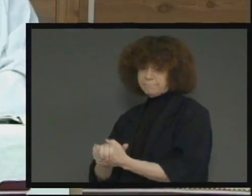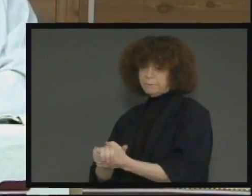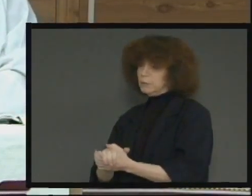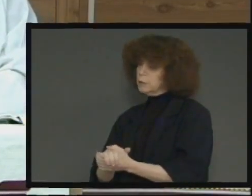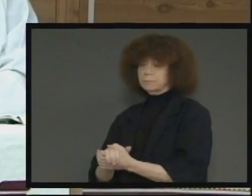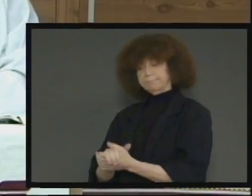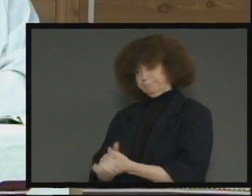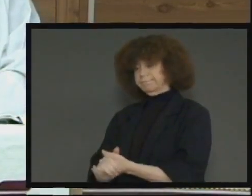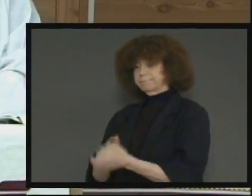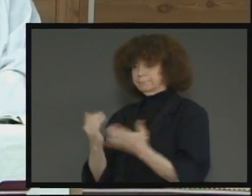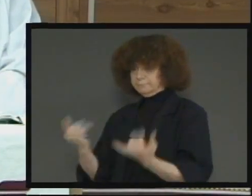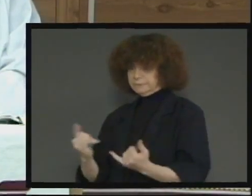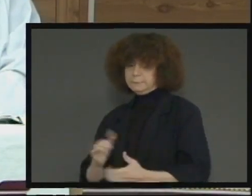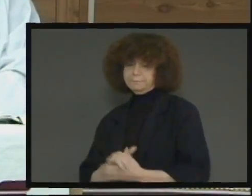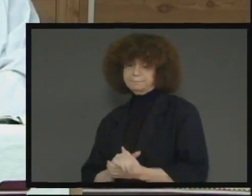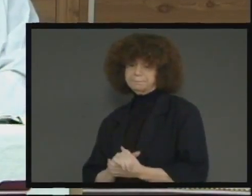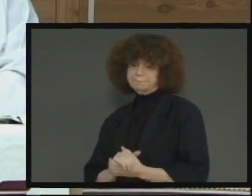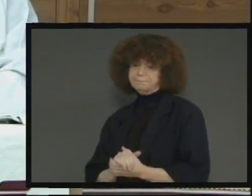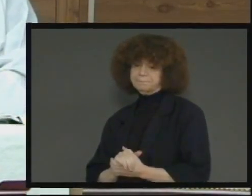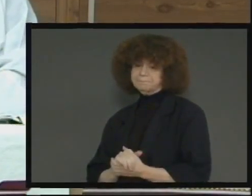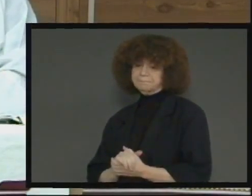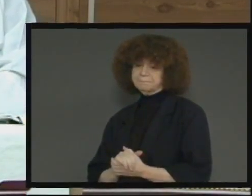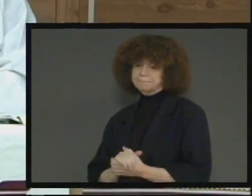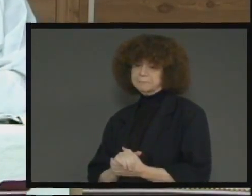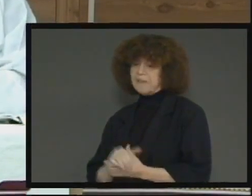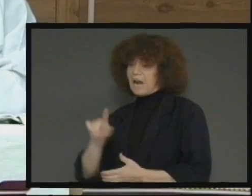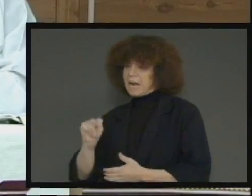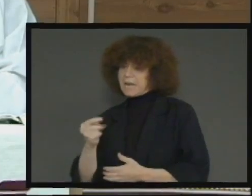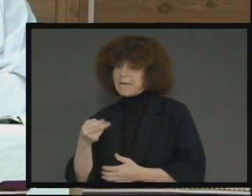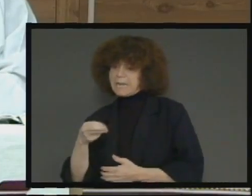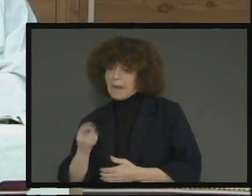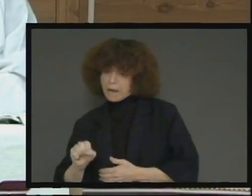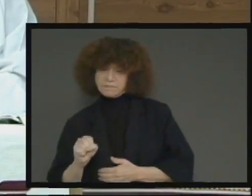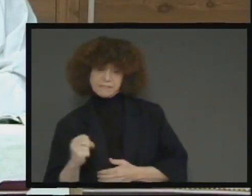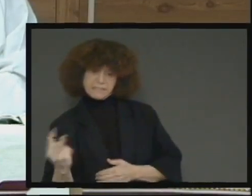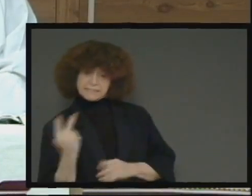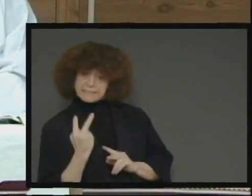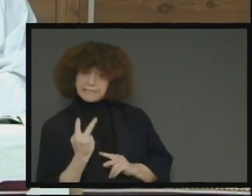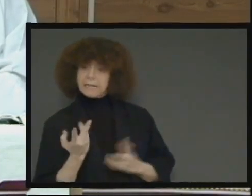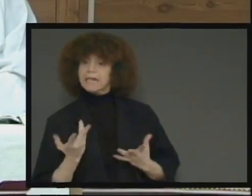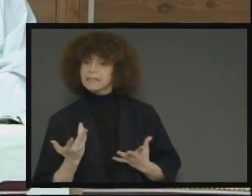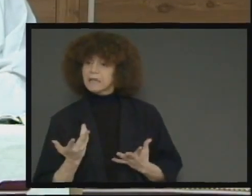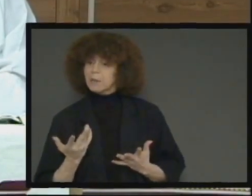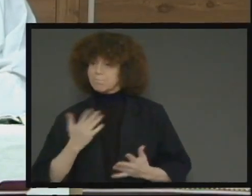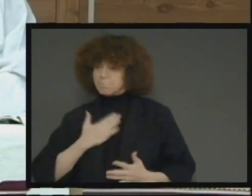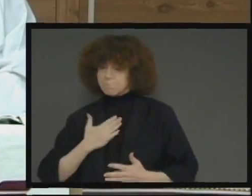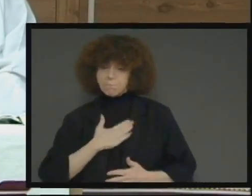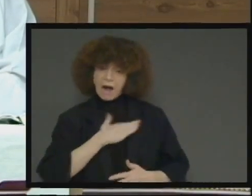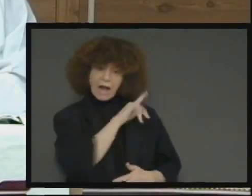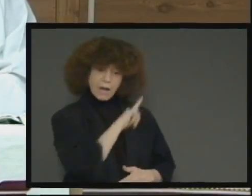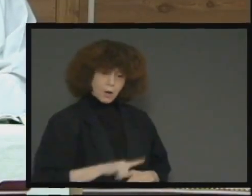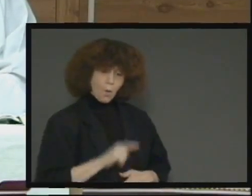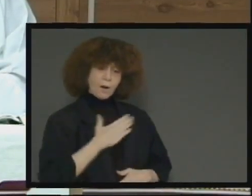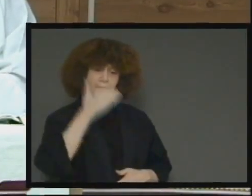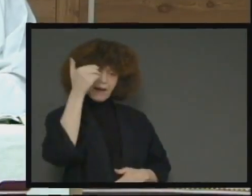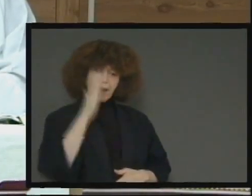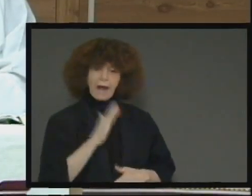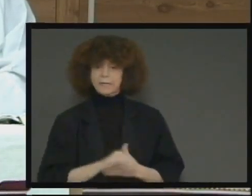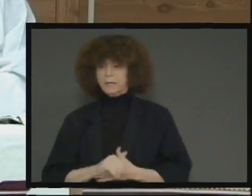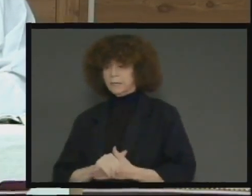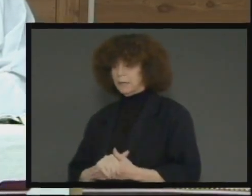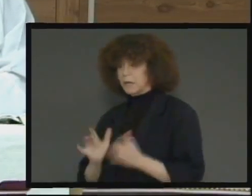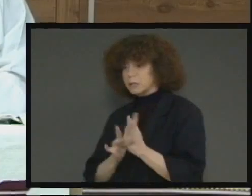"Now I would remind you, brothers, of the gospel I preached to you, which you received, in which you